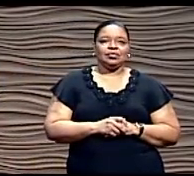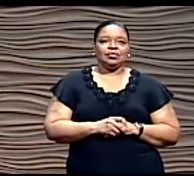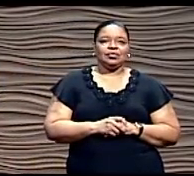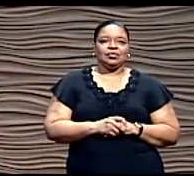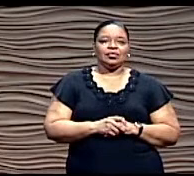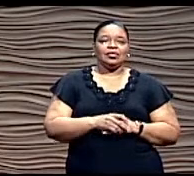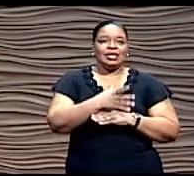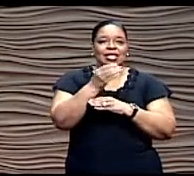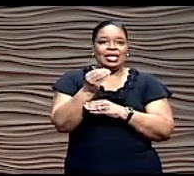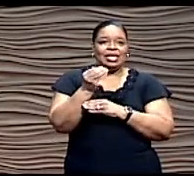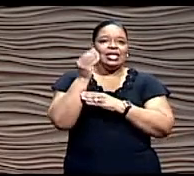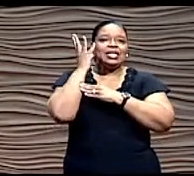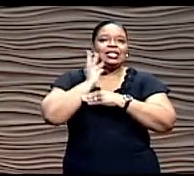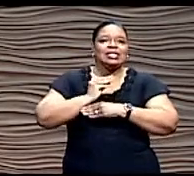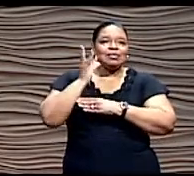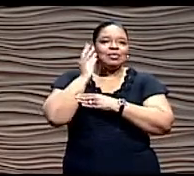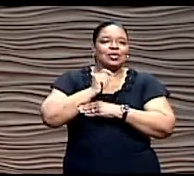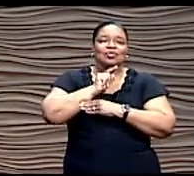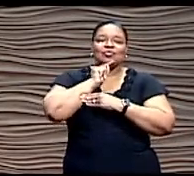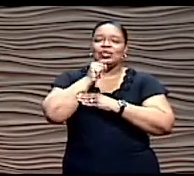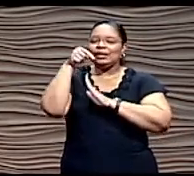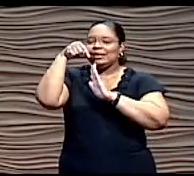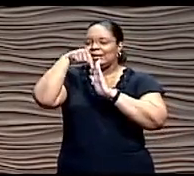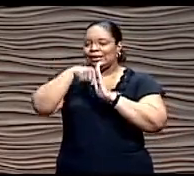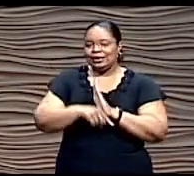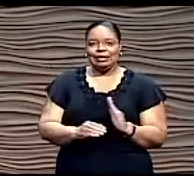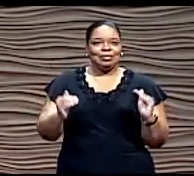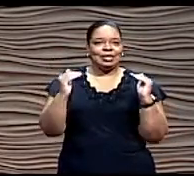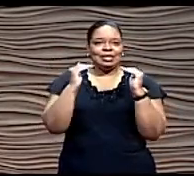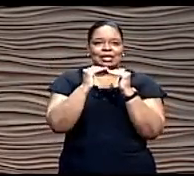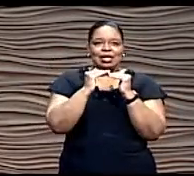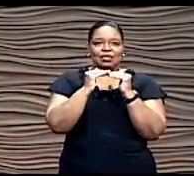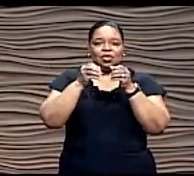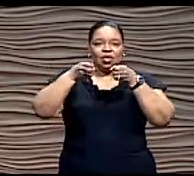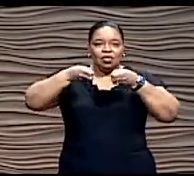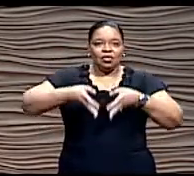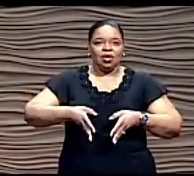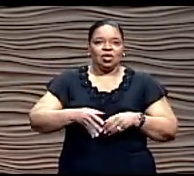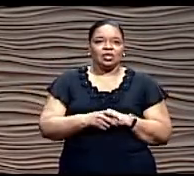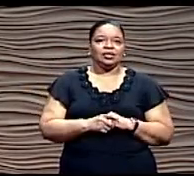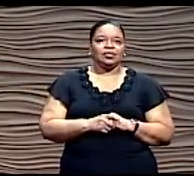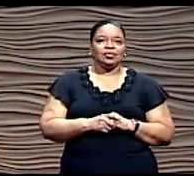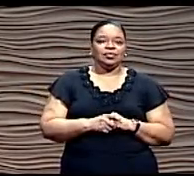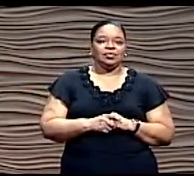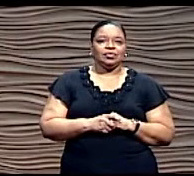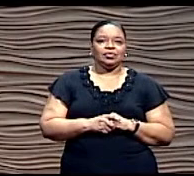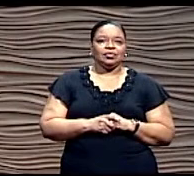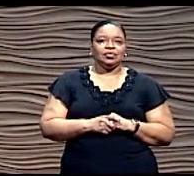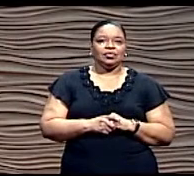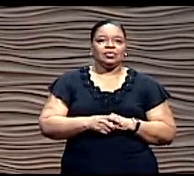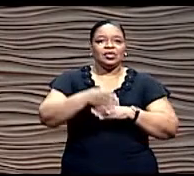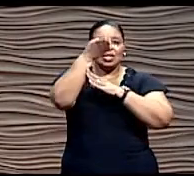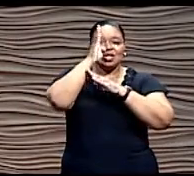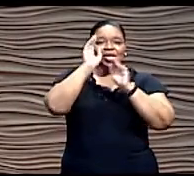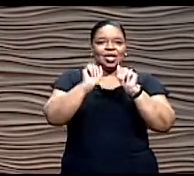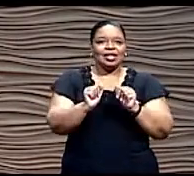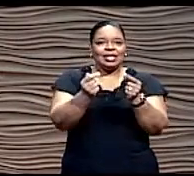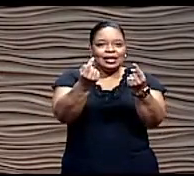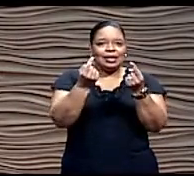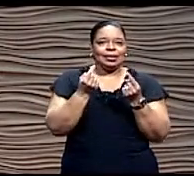And he experiences the deepest level of loss. God can come to